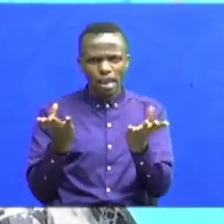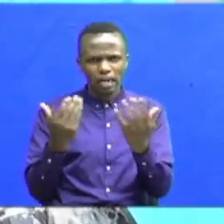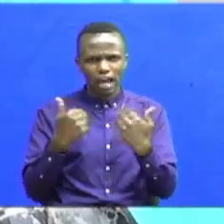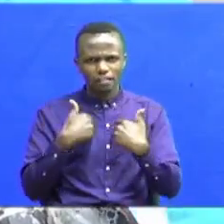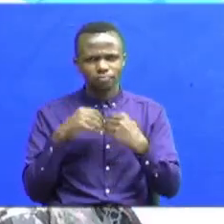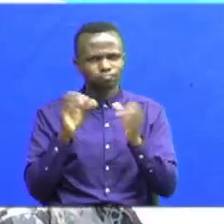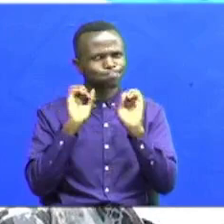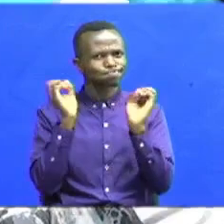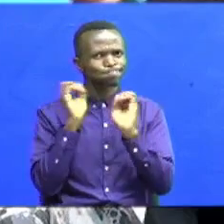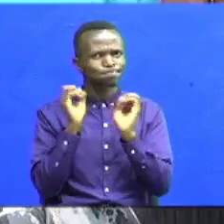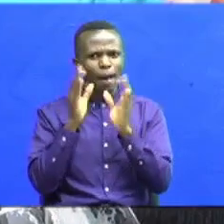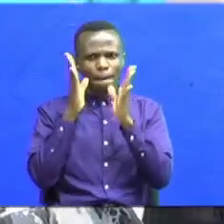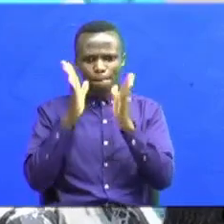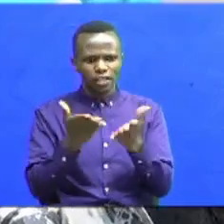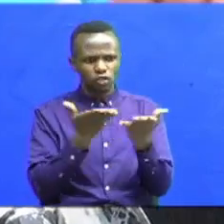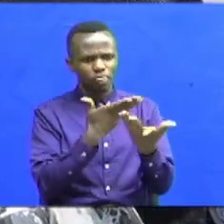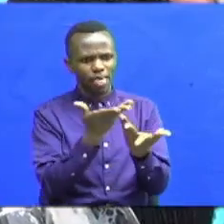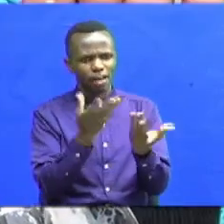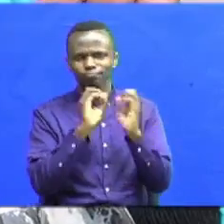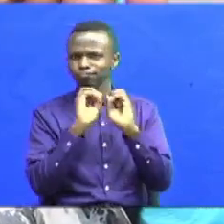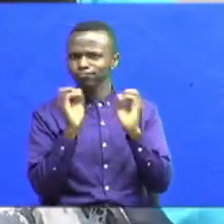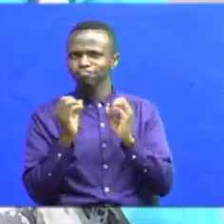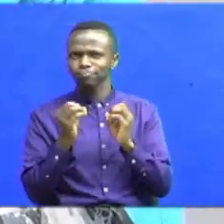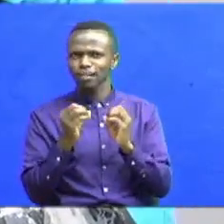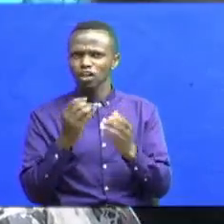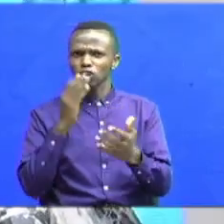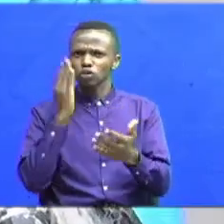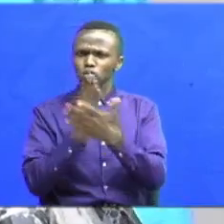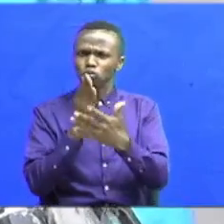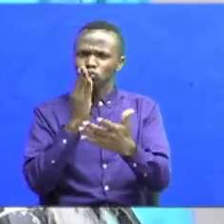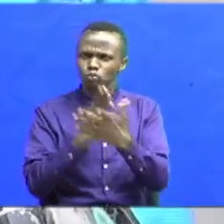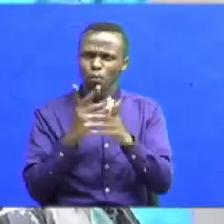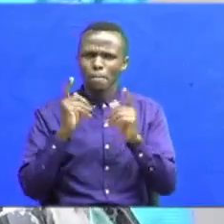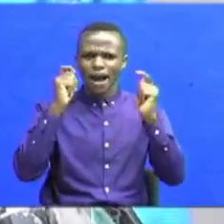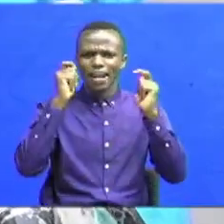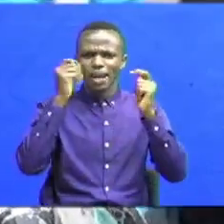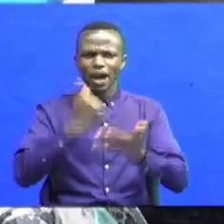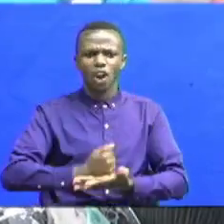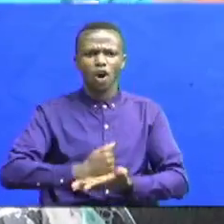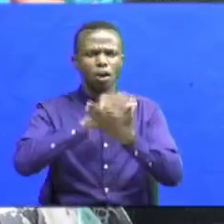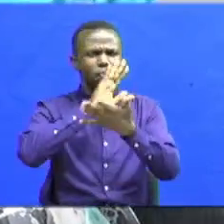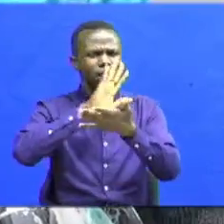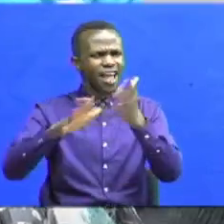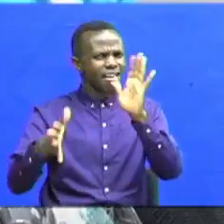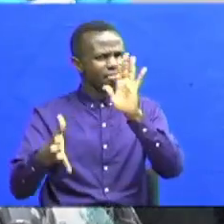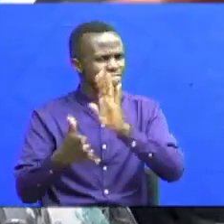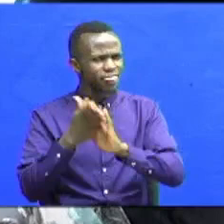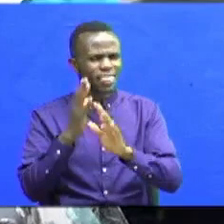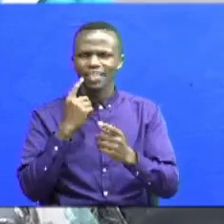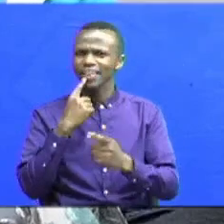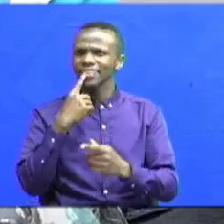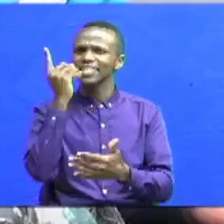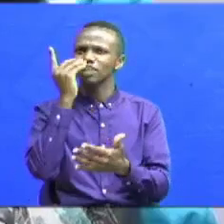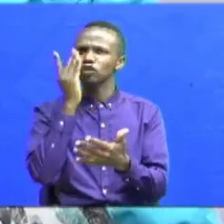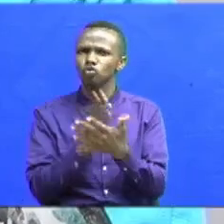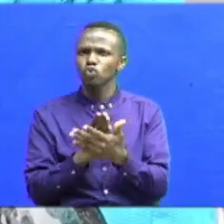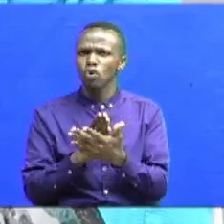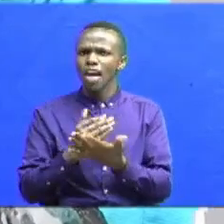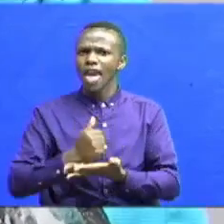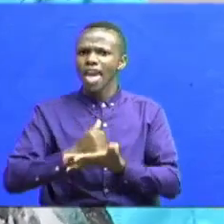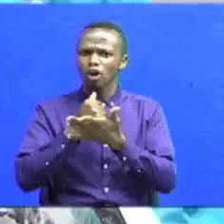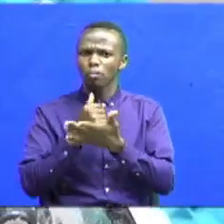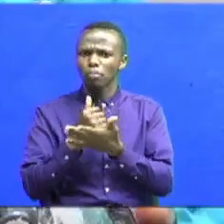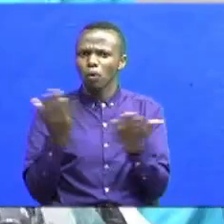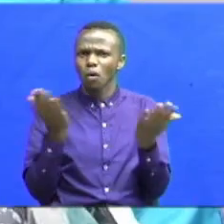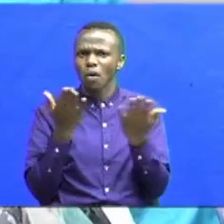naye. To be sincere, hii maandamano haitusaidii. Tuseme tu kweli. Inasaidia na wapi? Kama saa hii